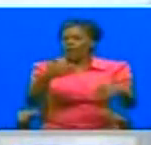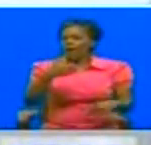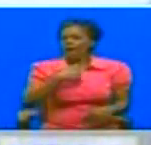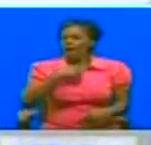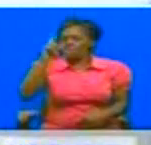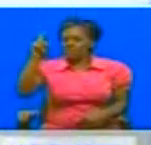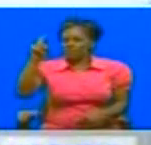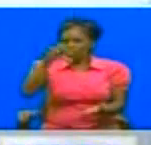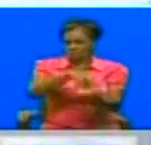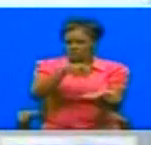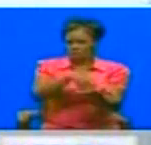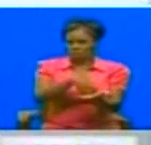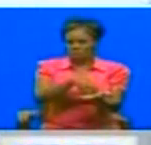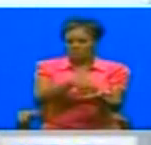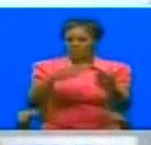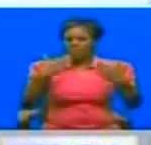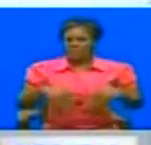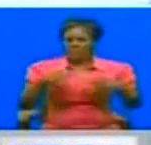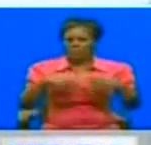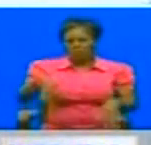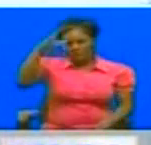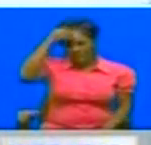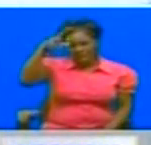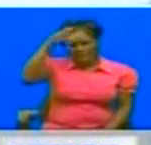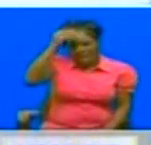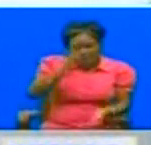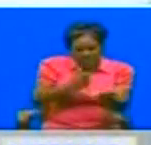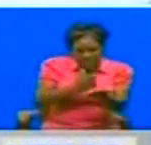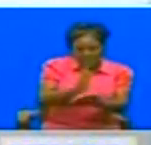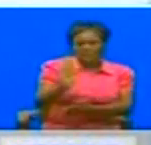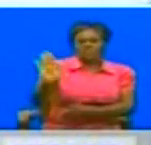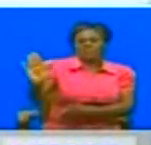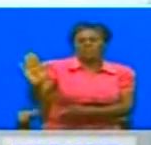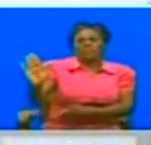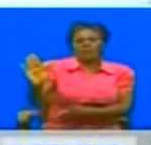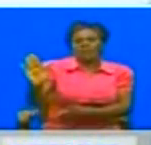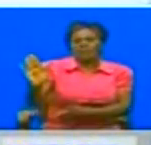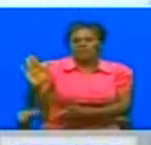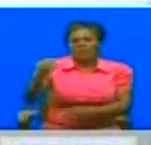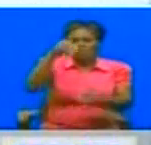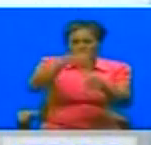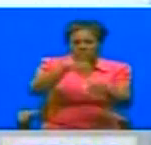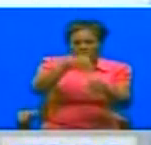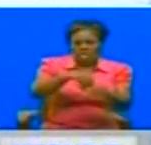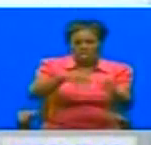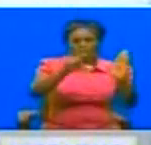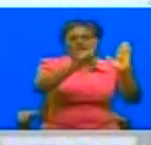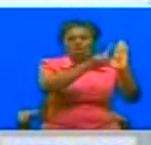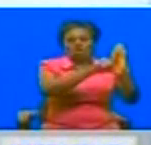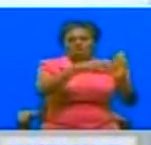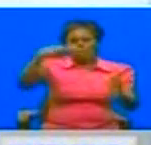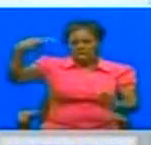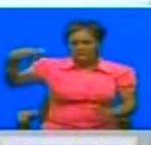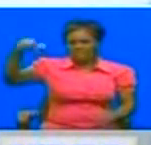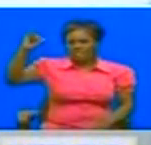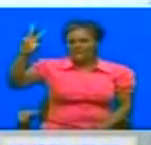have situations where people are trained to know about their rights and within the context of the law, what does the HIV